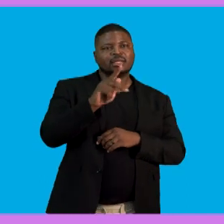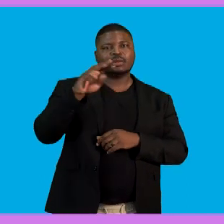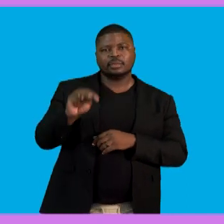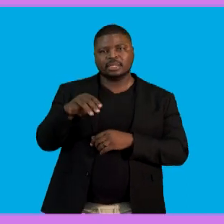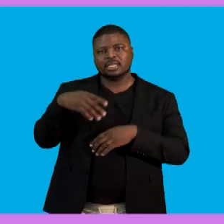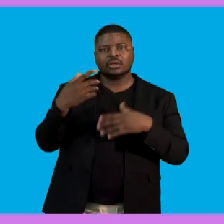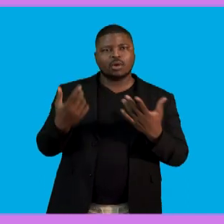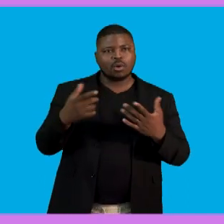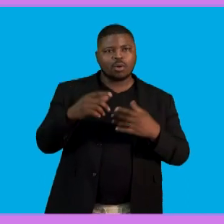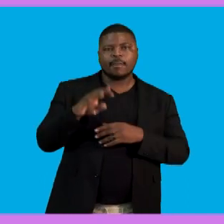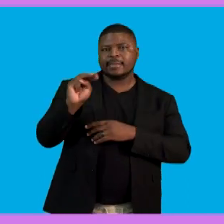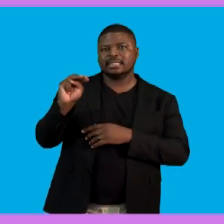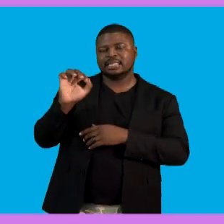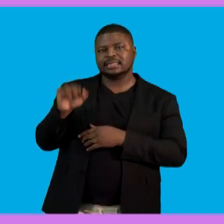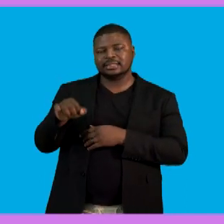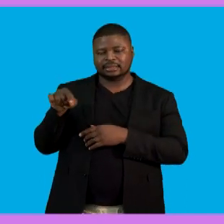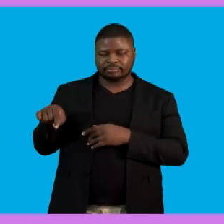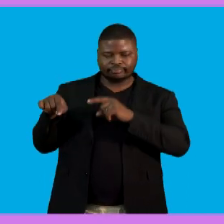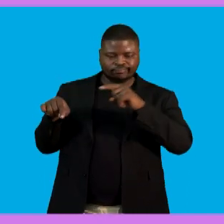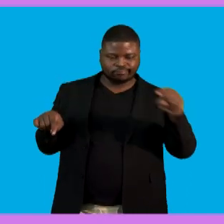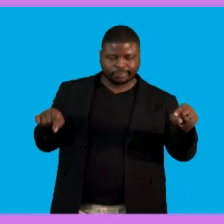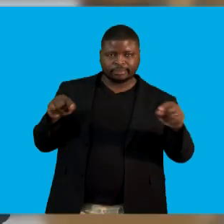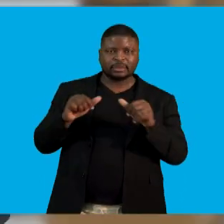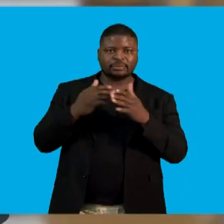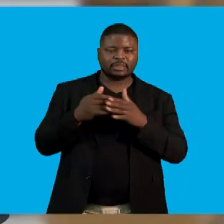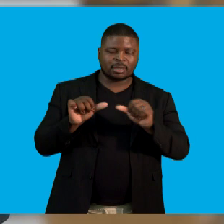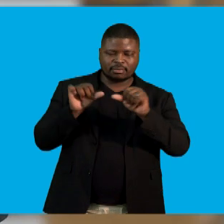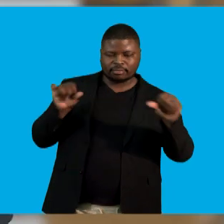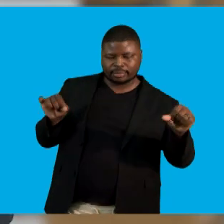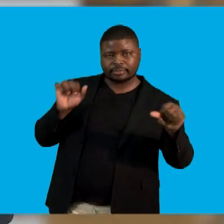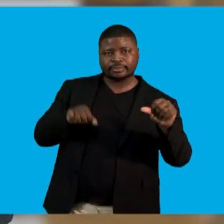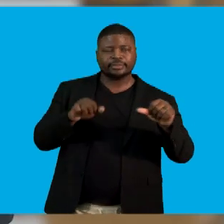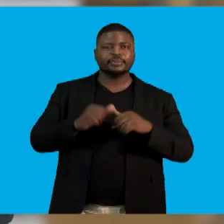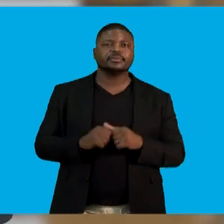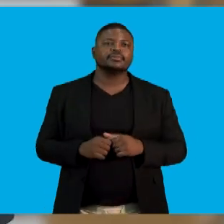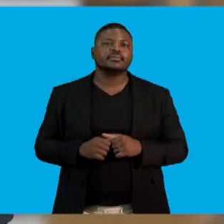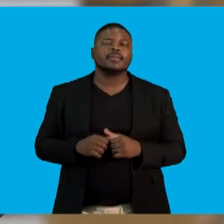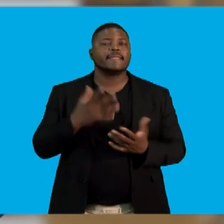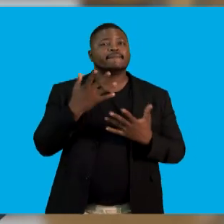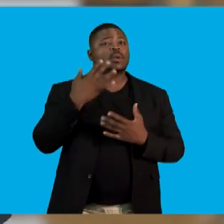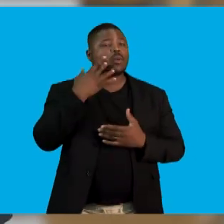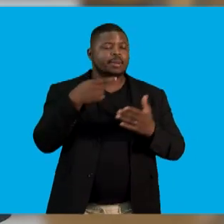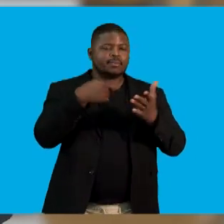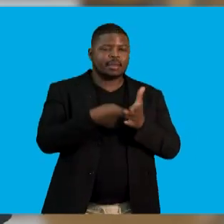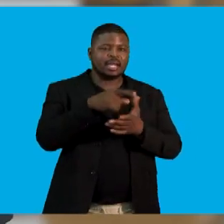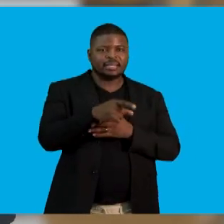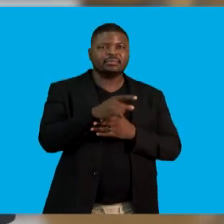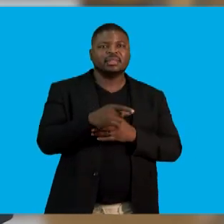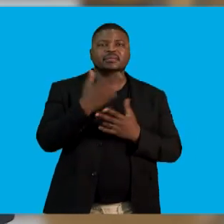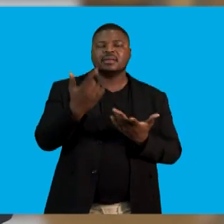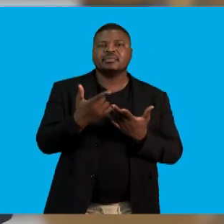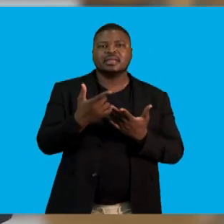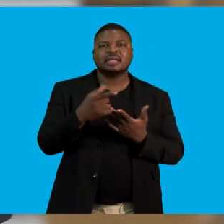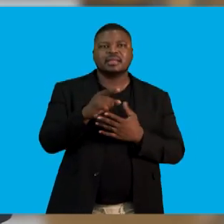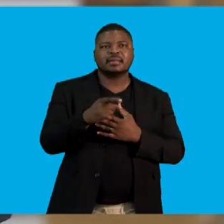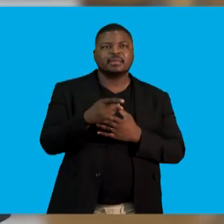and centimeters. Another example can be when you buy a bag of maize meal. It